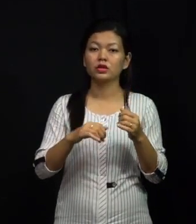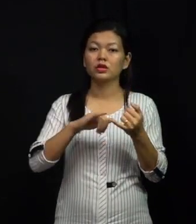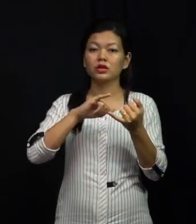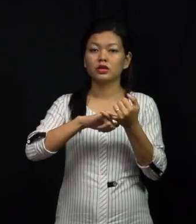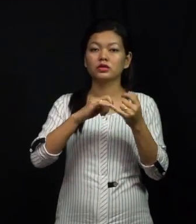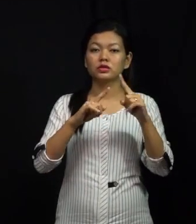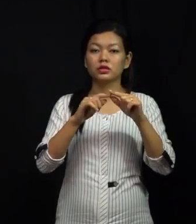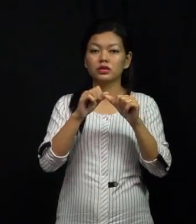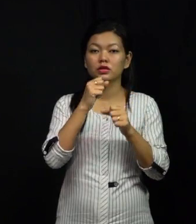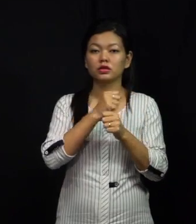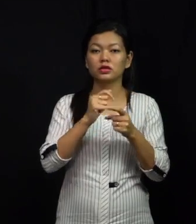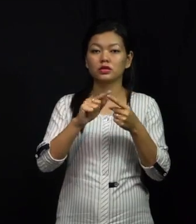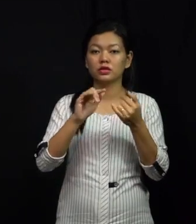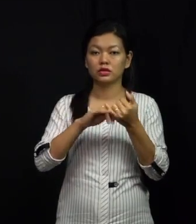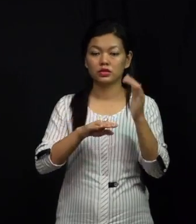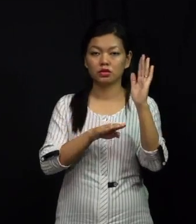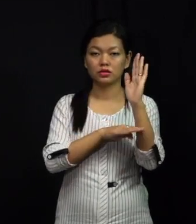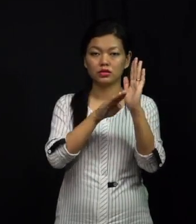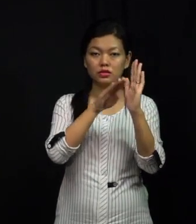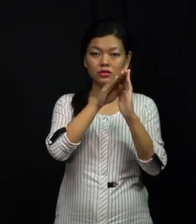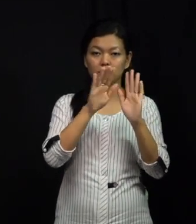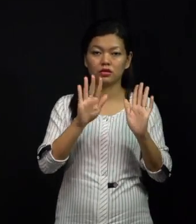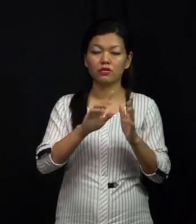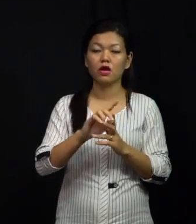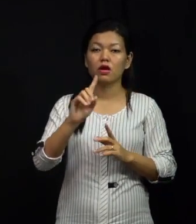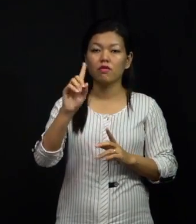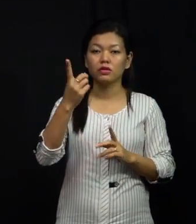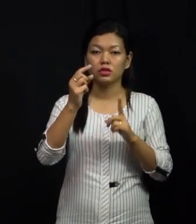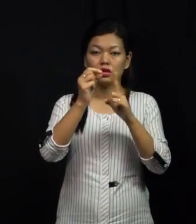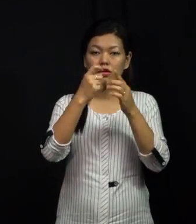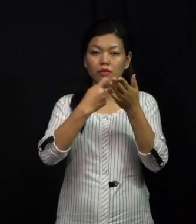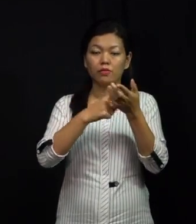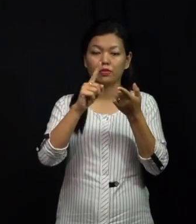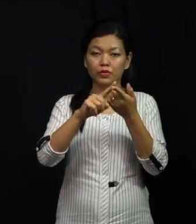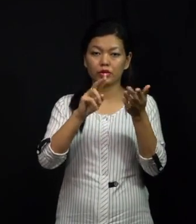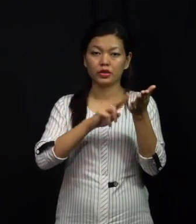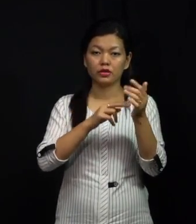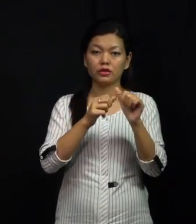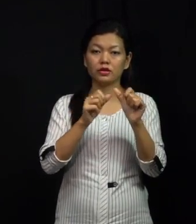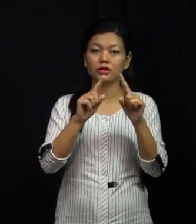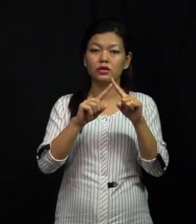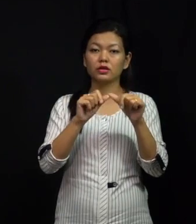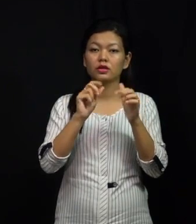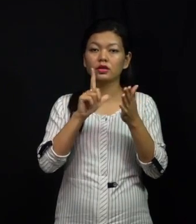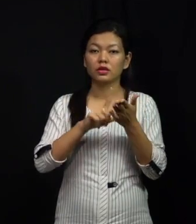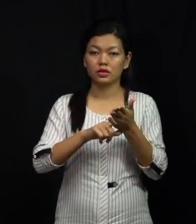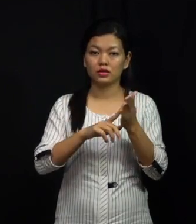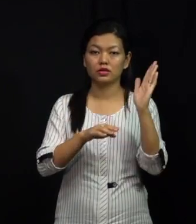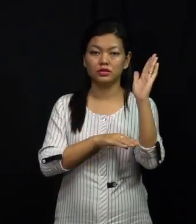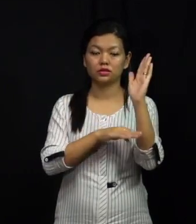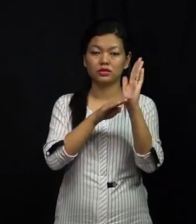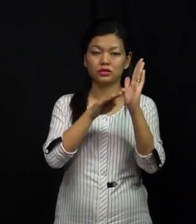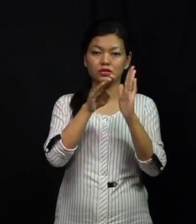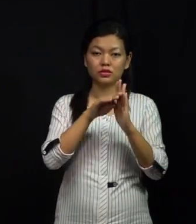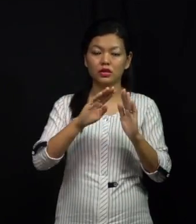stage, and then after that, they have divided the later part of the stages of human